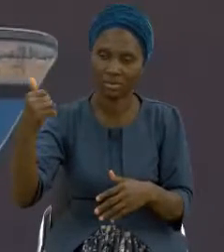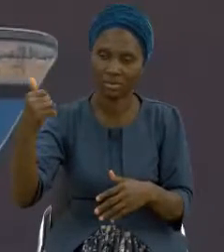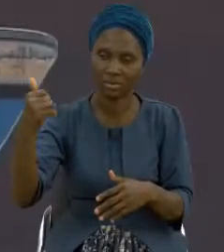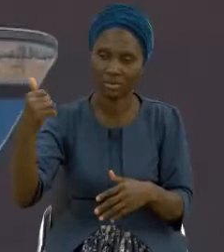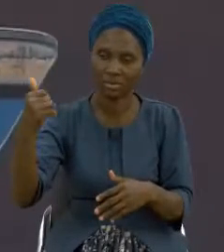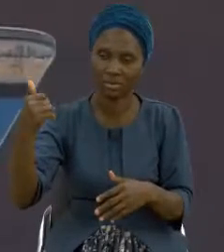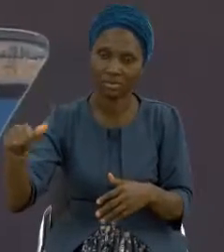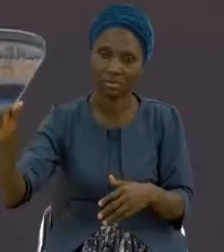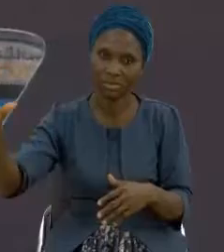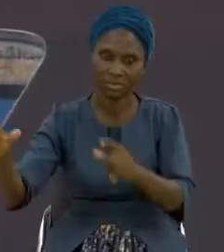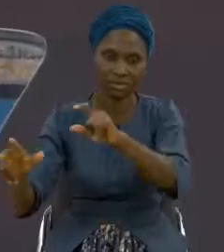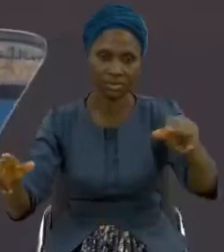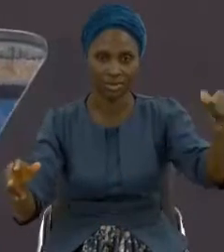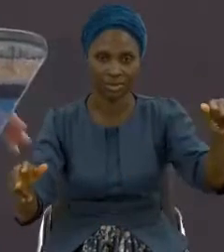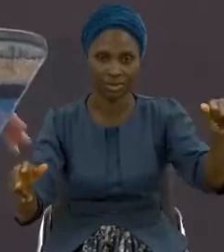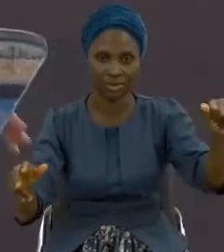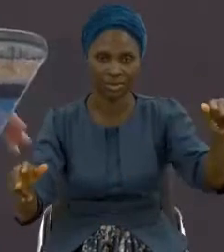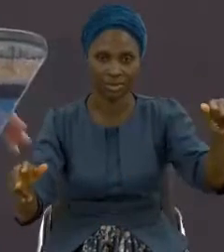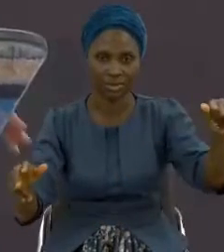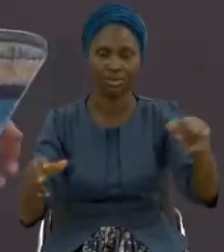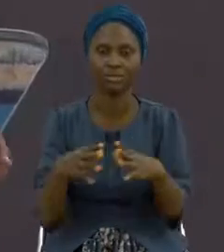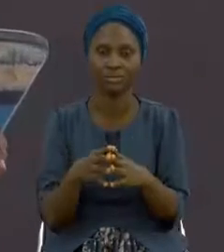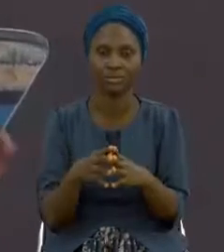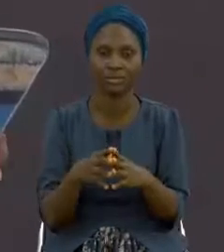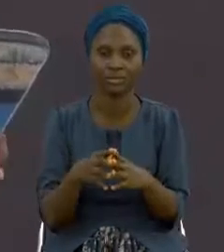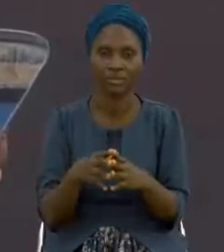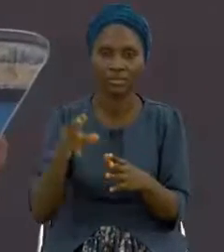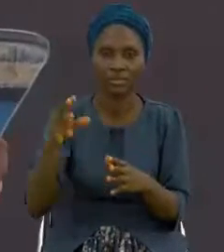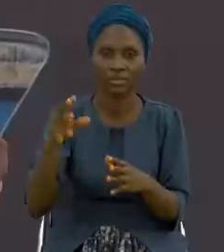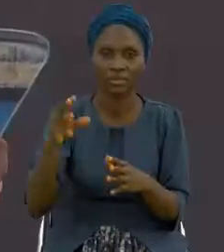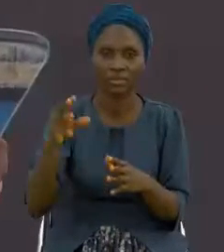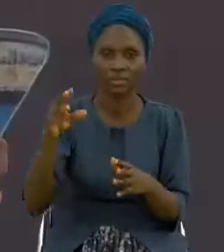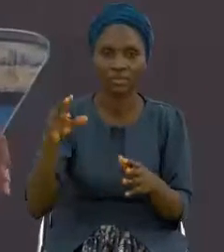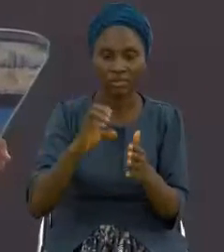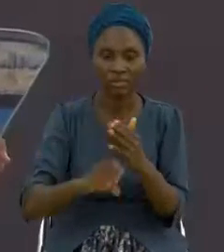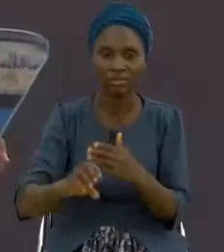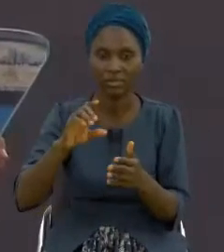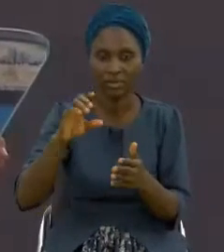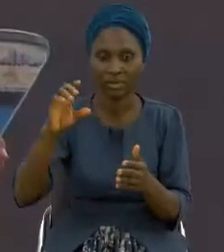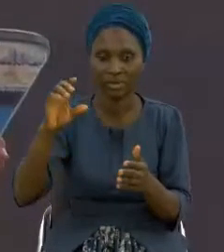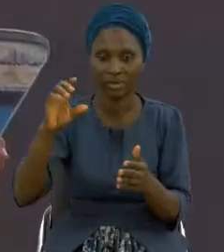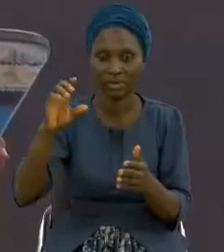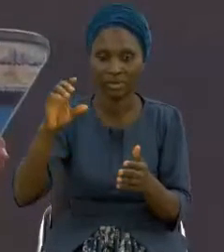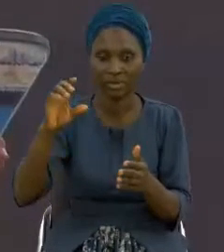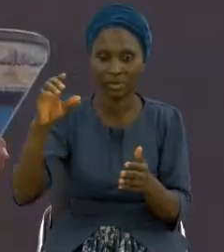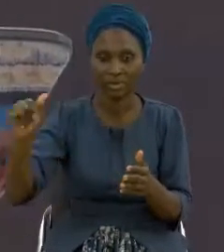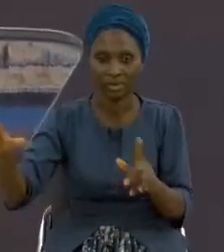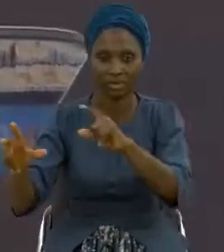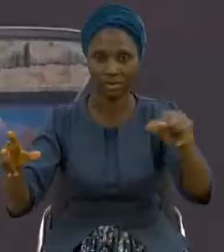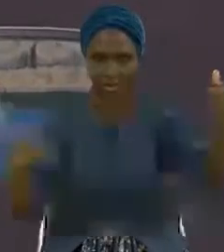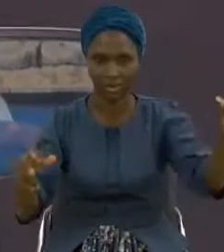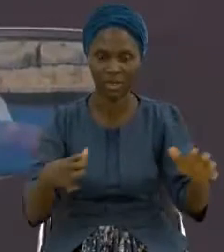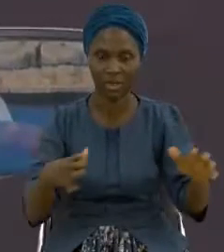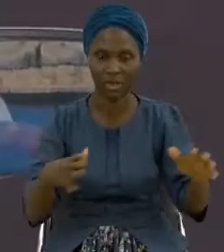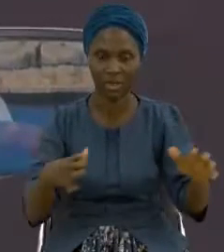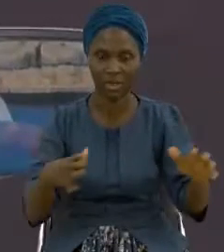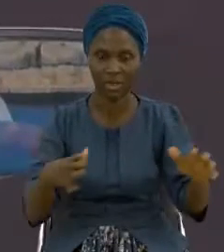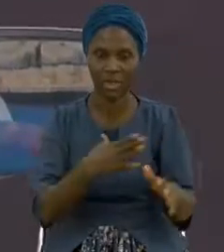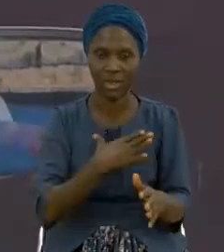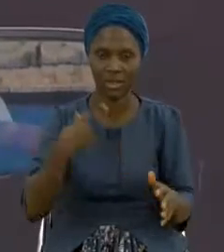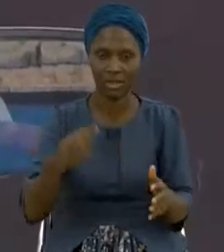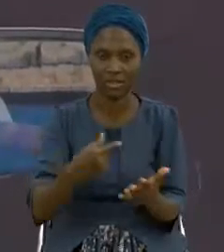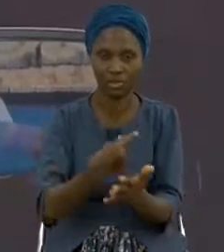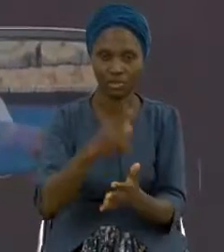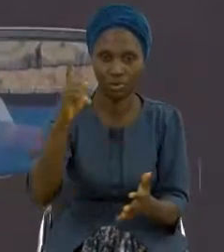chapter 13, verse 10, and the gospel must first